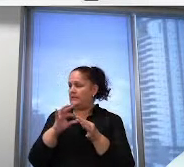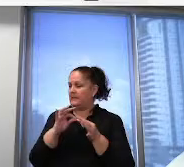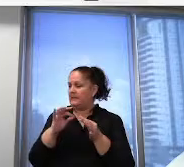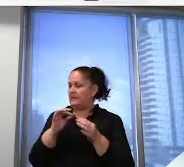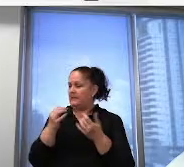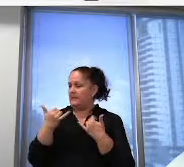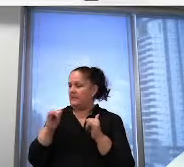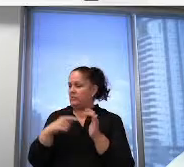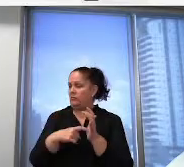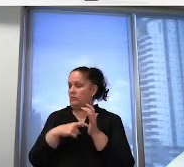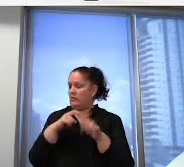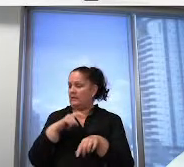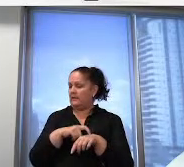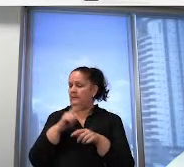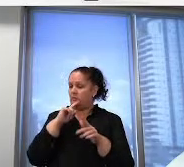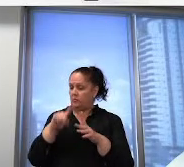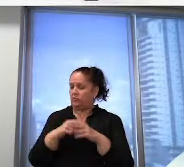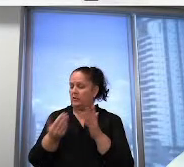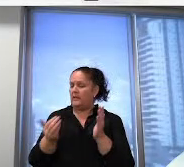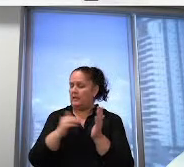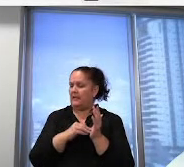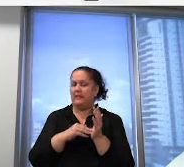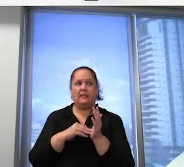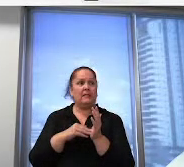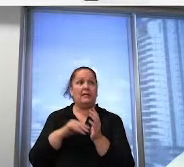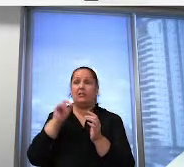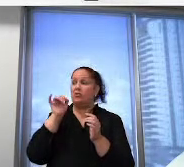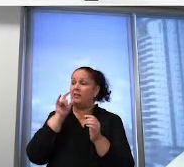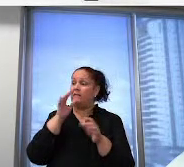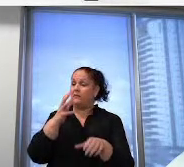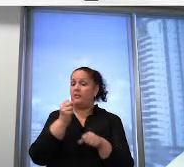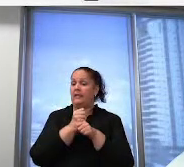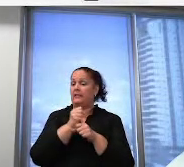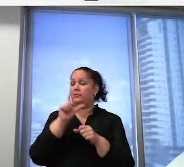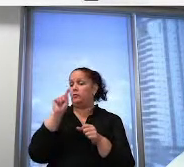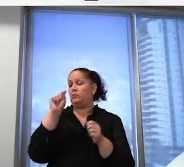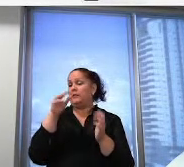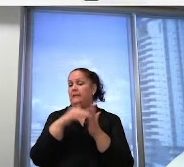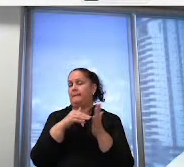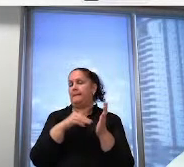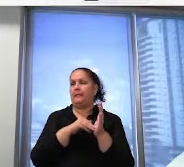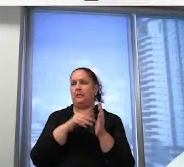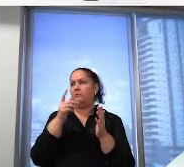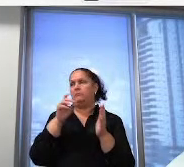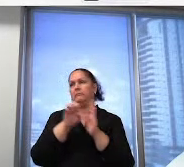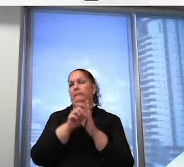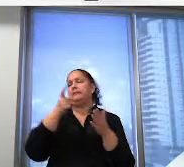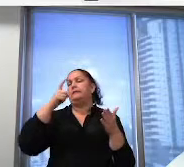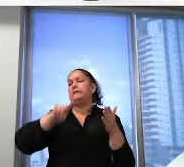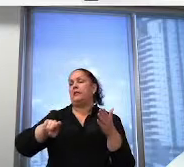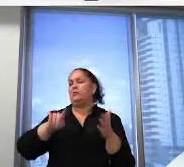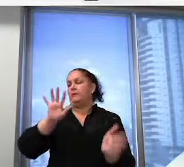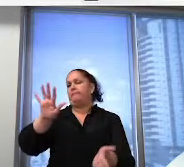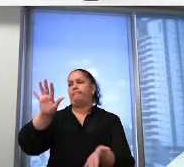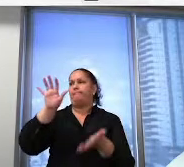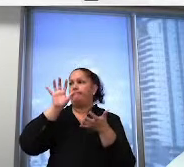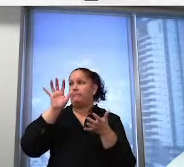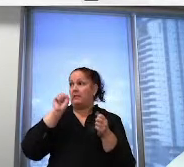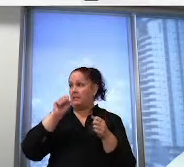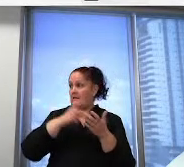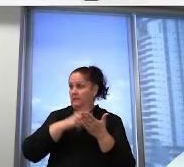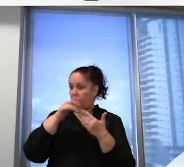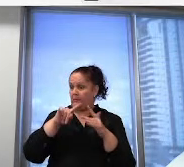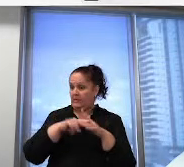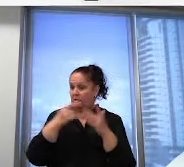now you're saying that it still takes time to restart the program. If you receive $20 million, let's say next week, can the